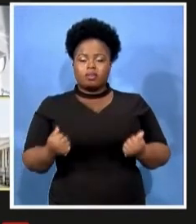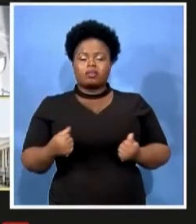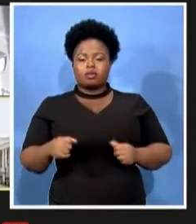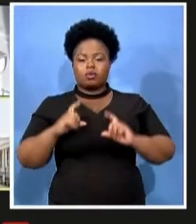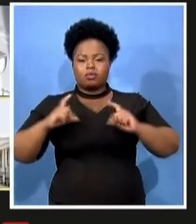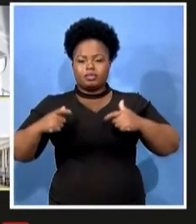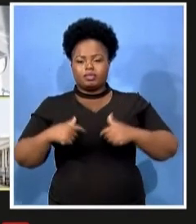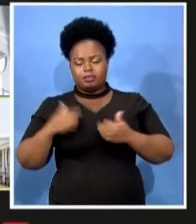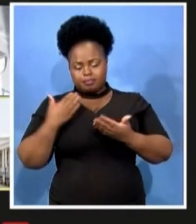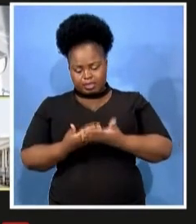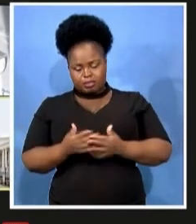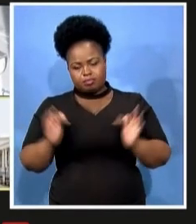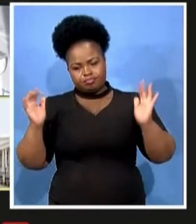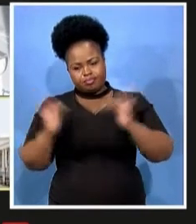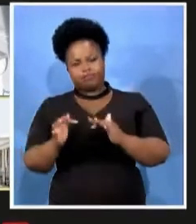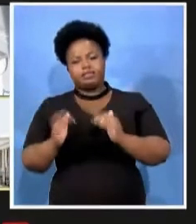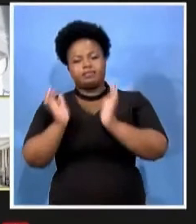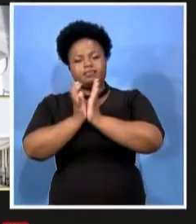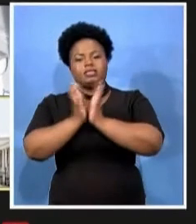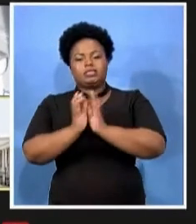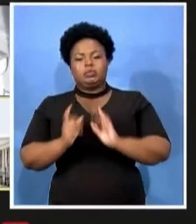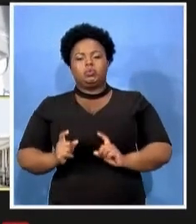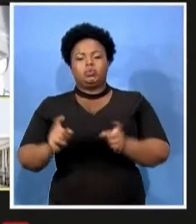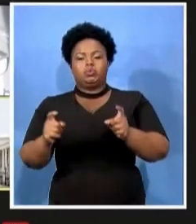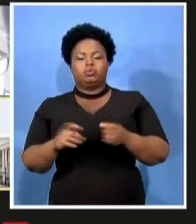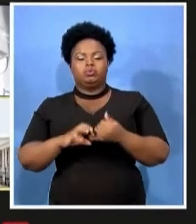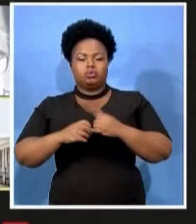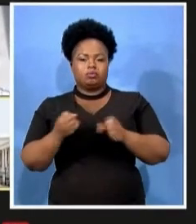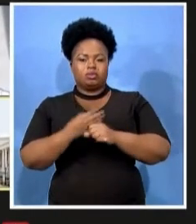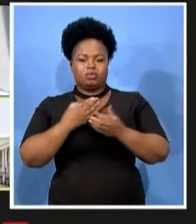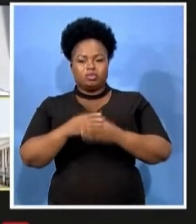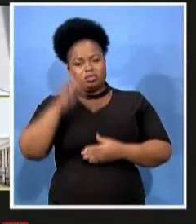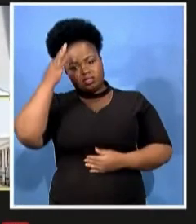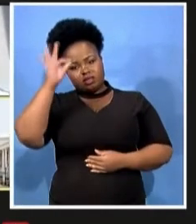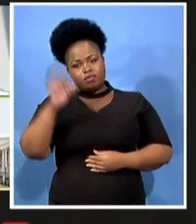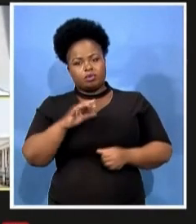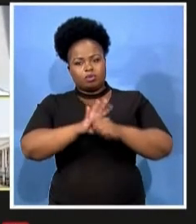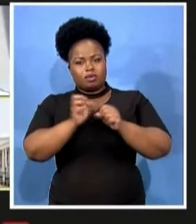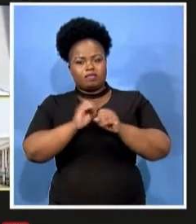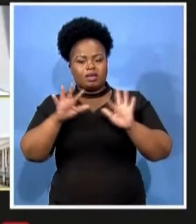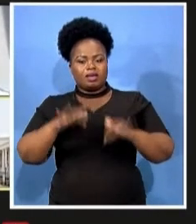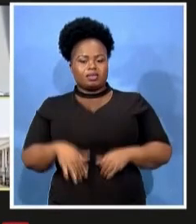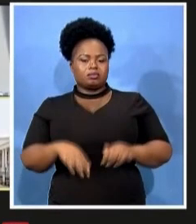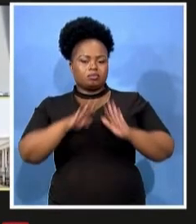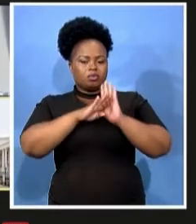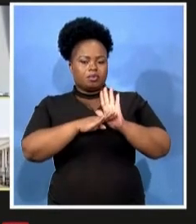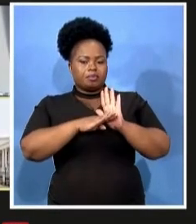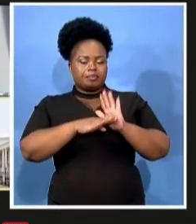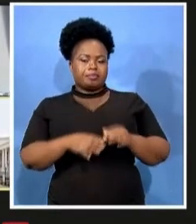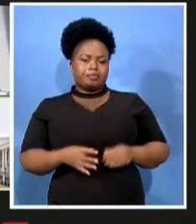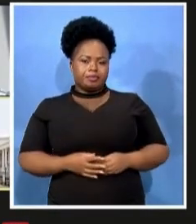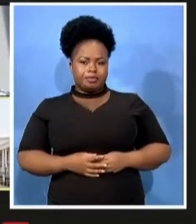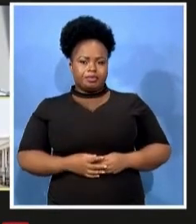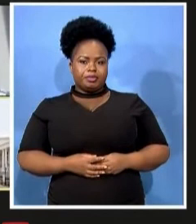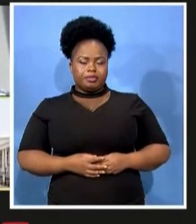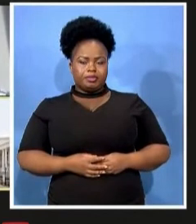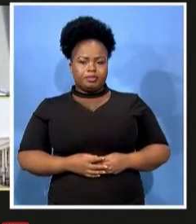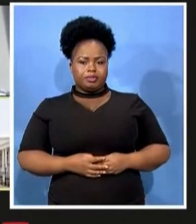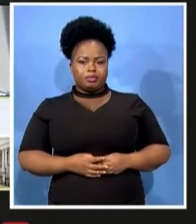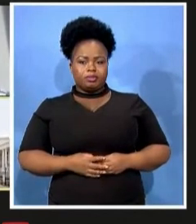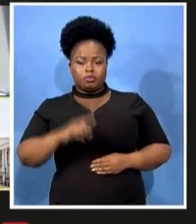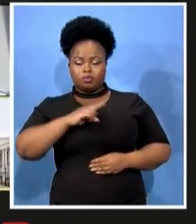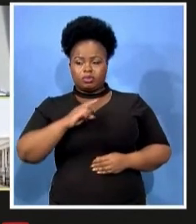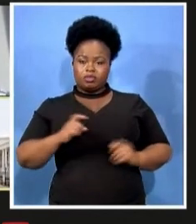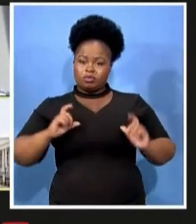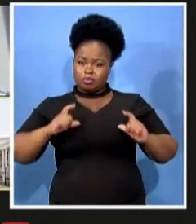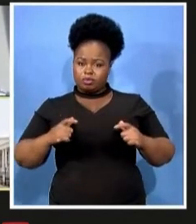of the government's COVID-19 vaccine rollout program. As the committee is currently also attending the